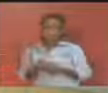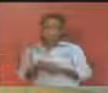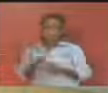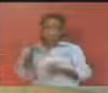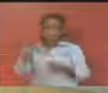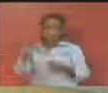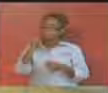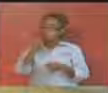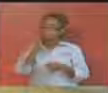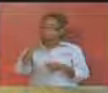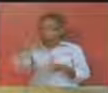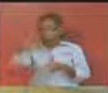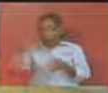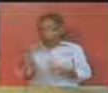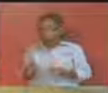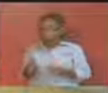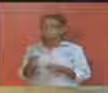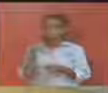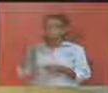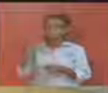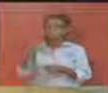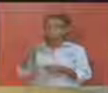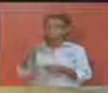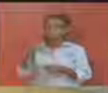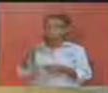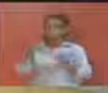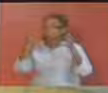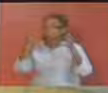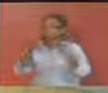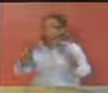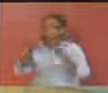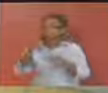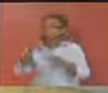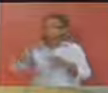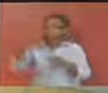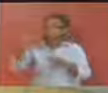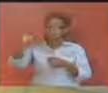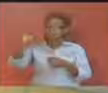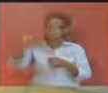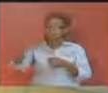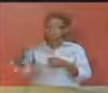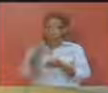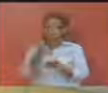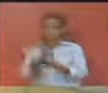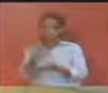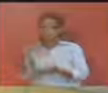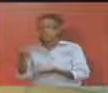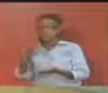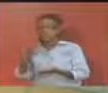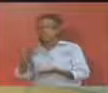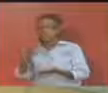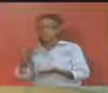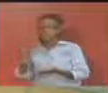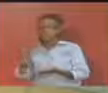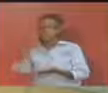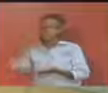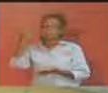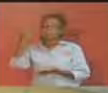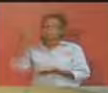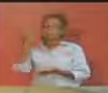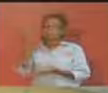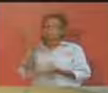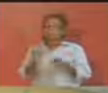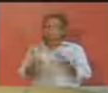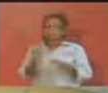of the reasons is that if you go outside of that and something happens, the country could be in a lot